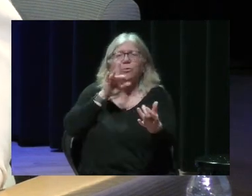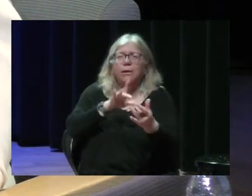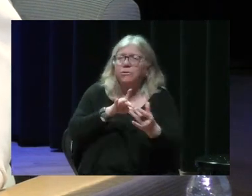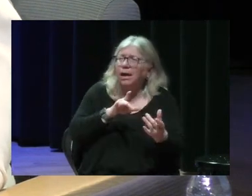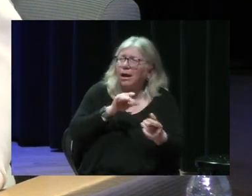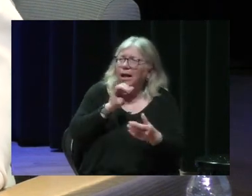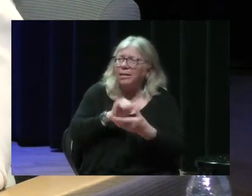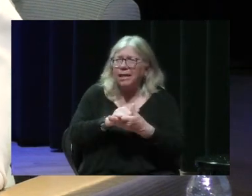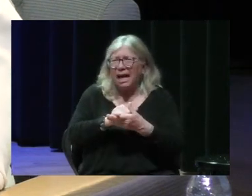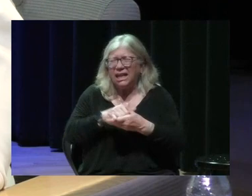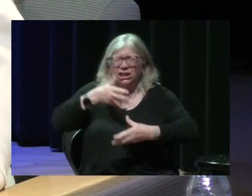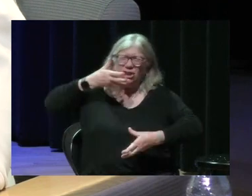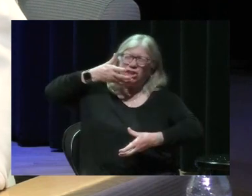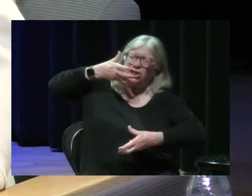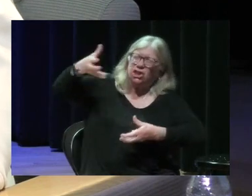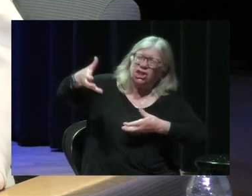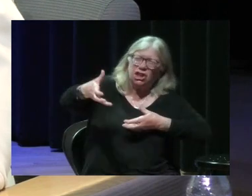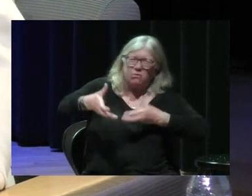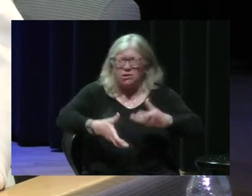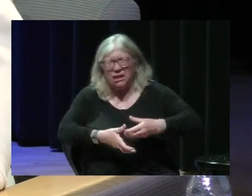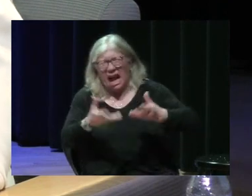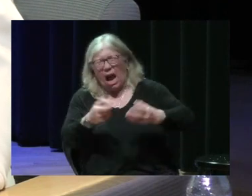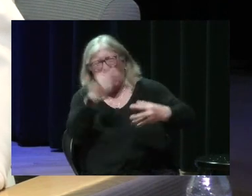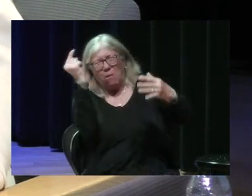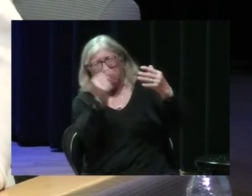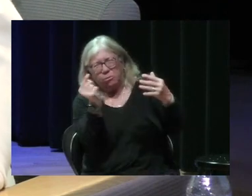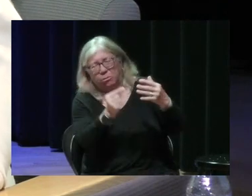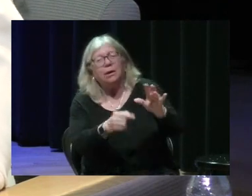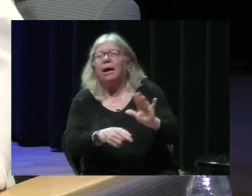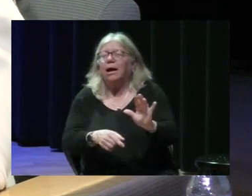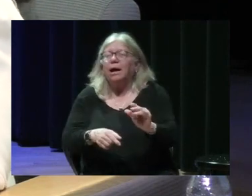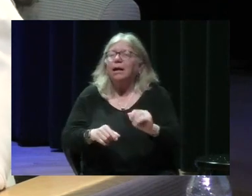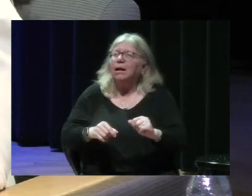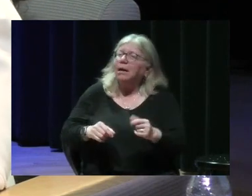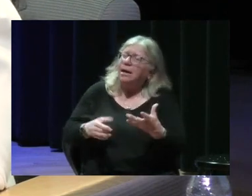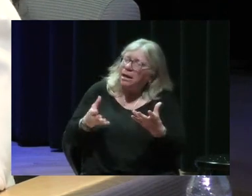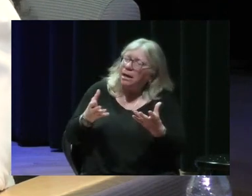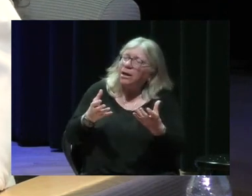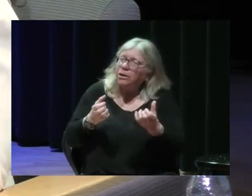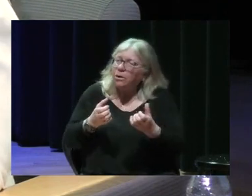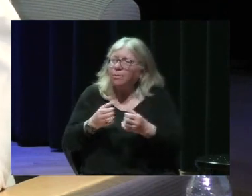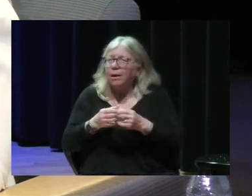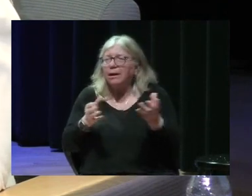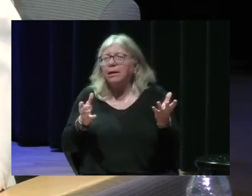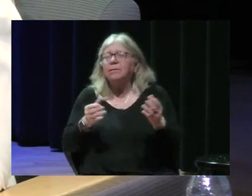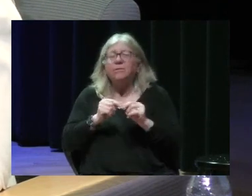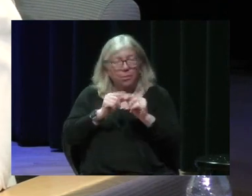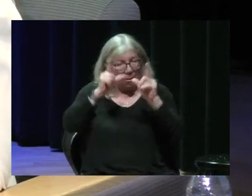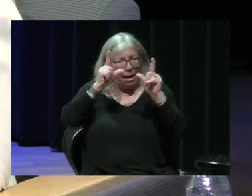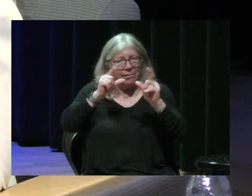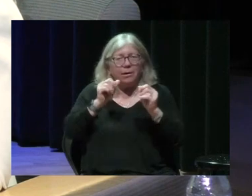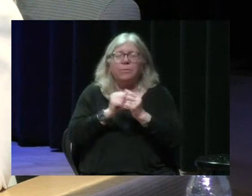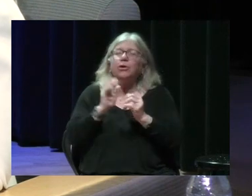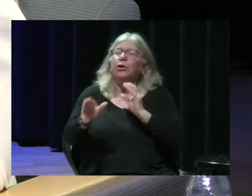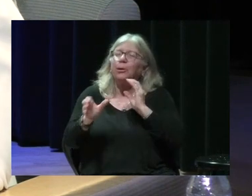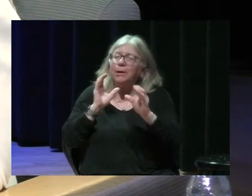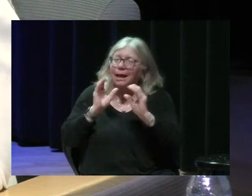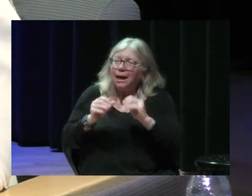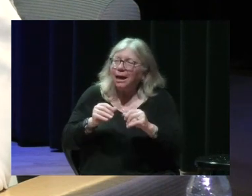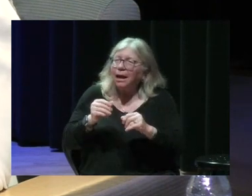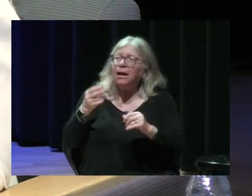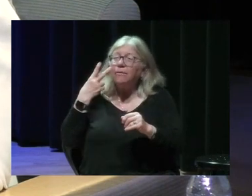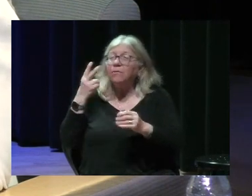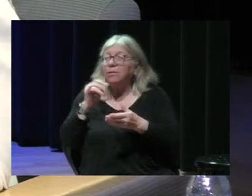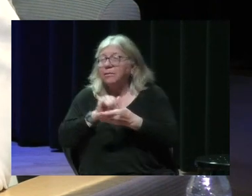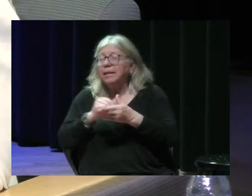in that sort of scream, demand, consumer type way. You want to surprise them with your communications. Did any of you all